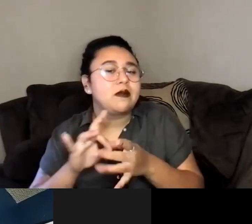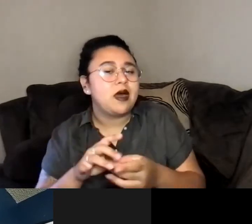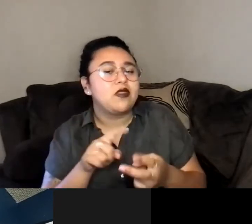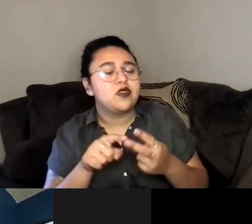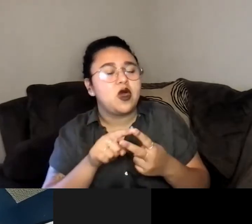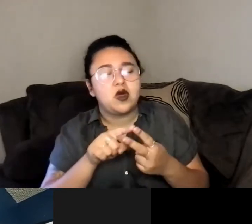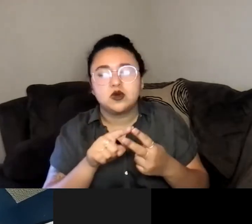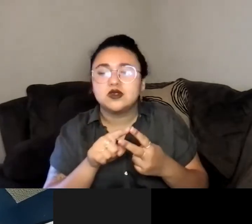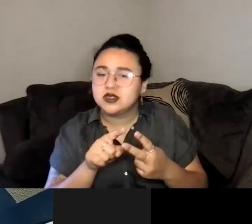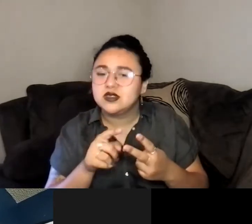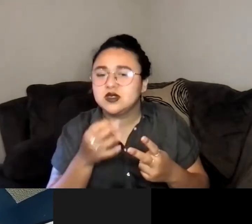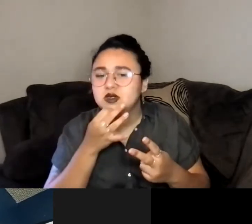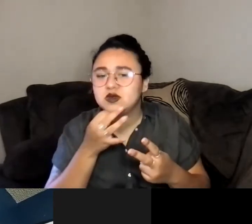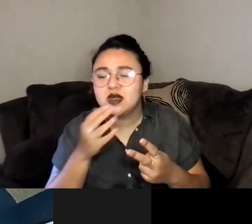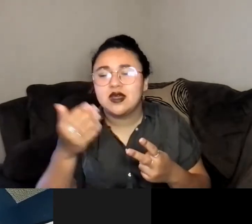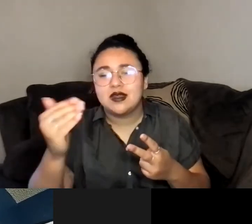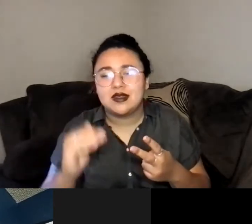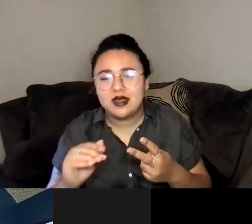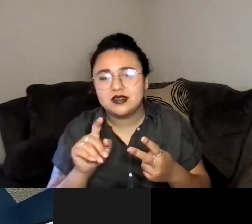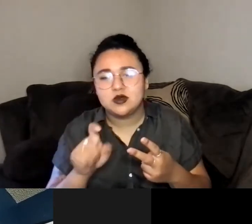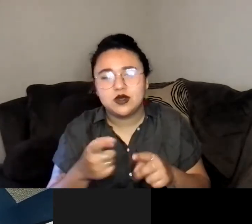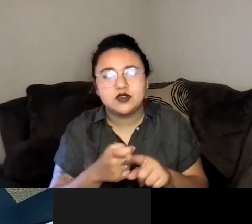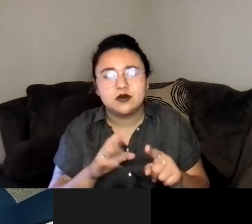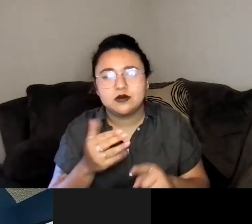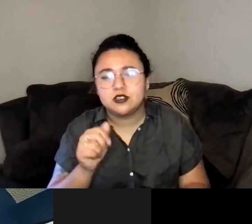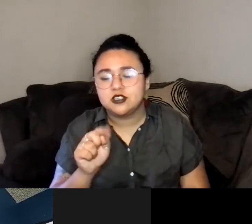soon. Next question from the chat.